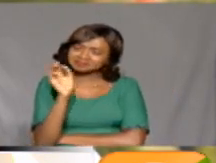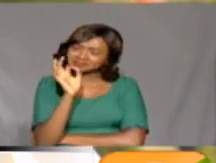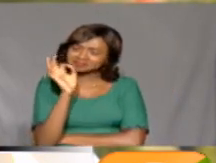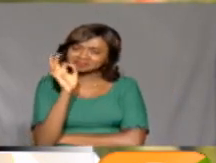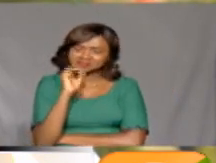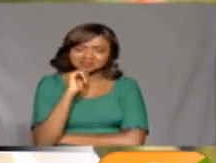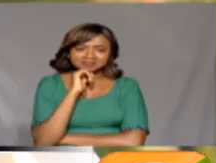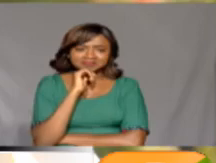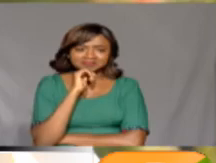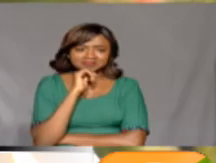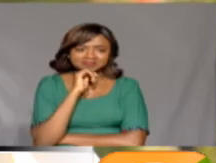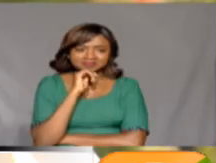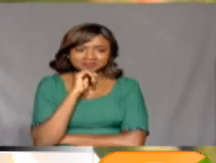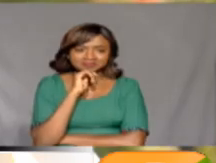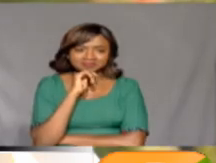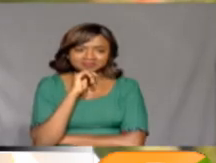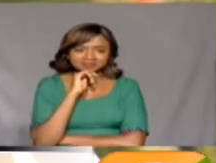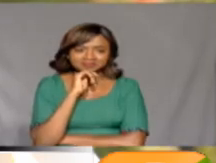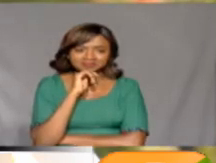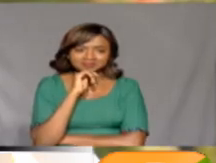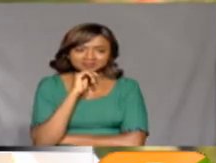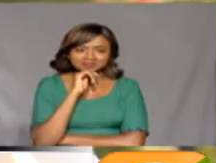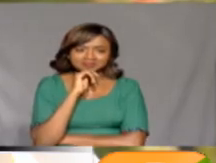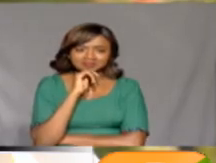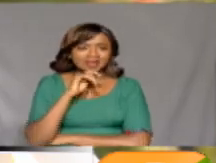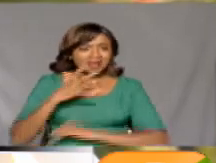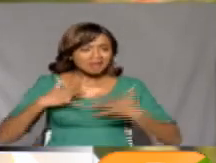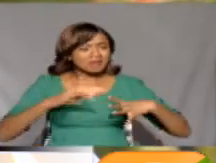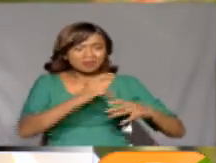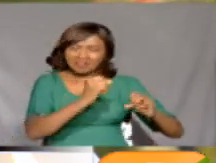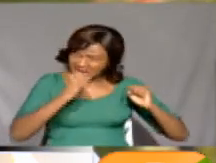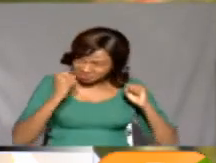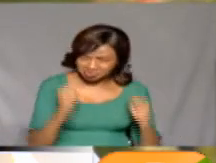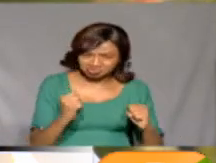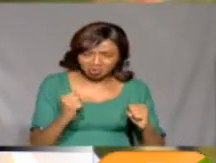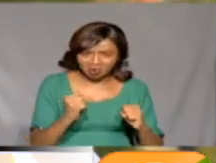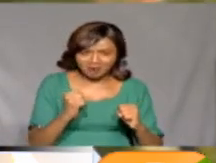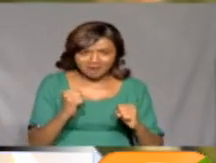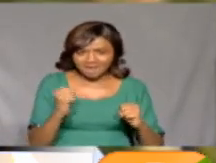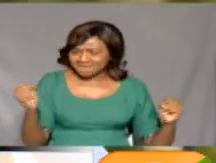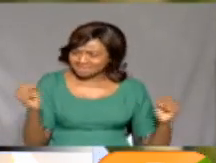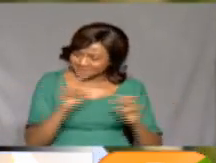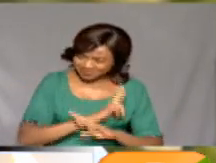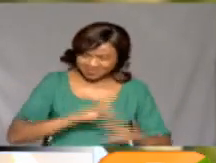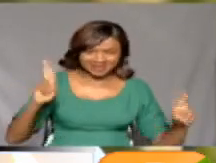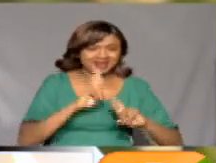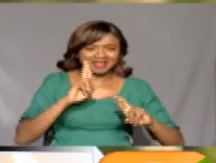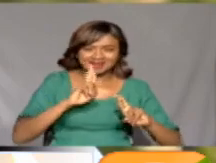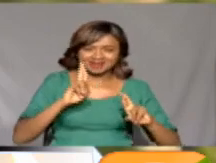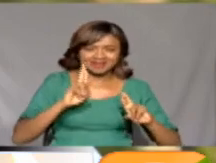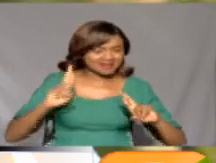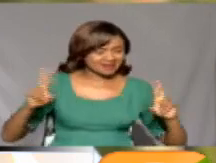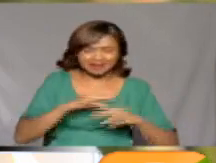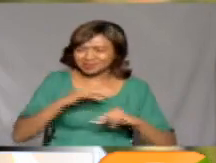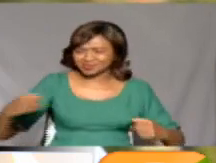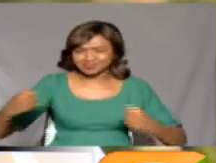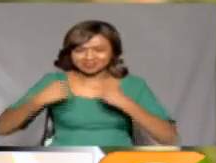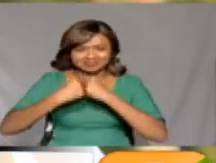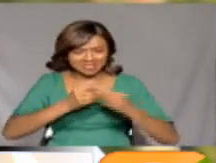The people there are so energized against anything to do with Moi.